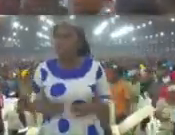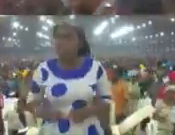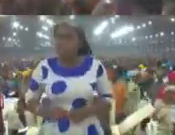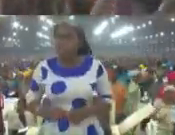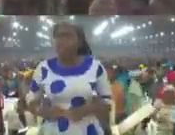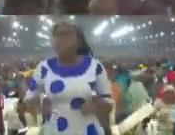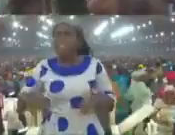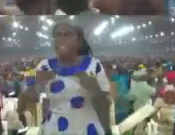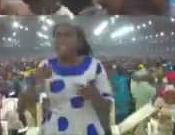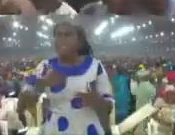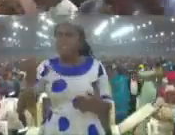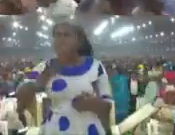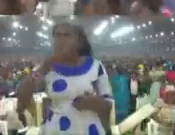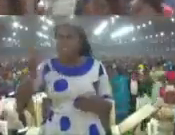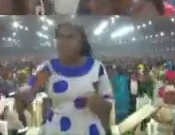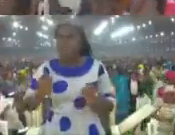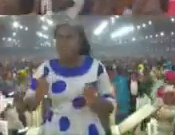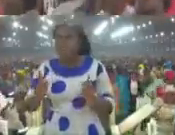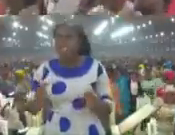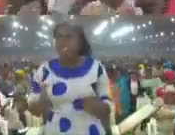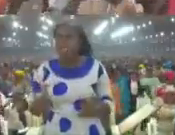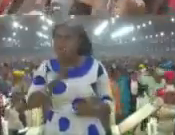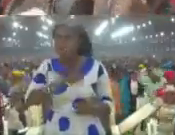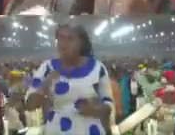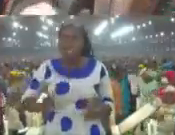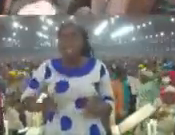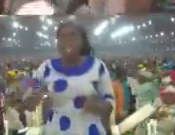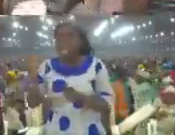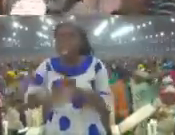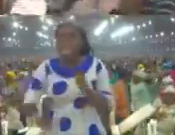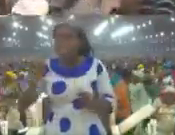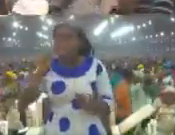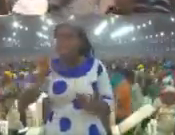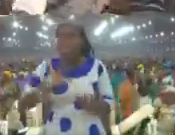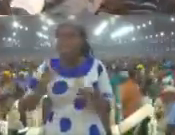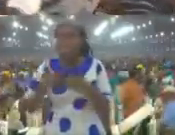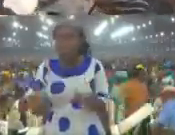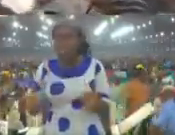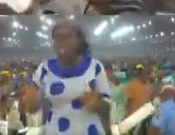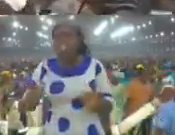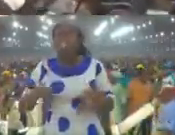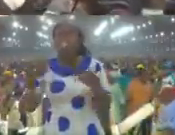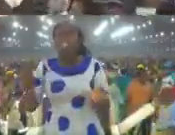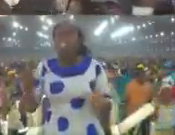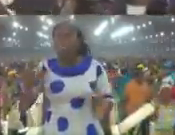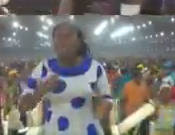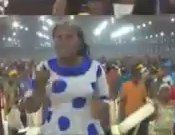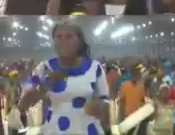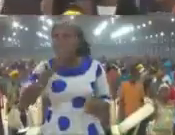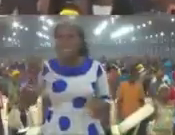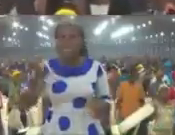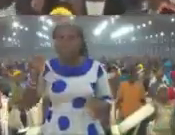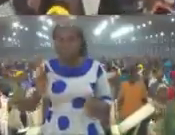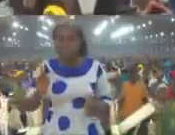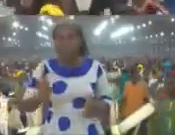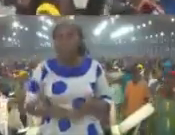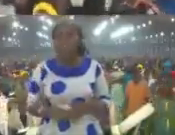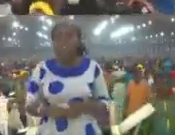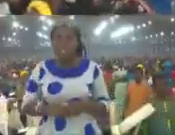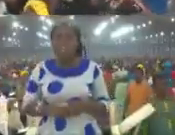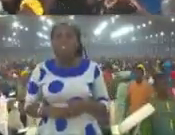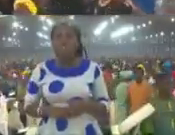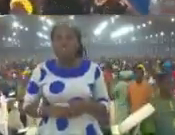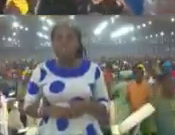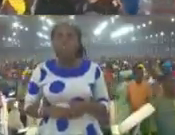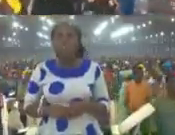Give me a better opportunity, O Lord. For everyone I've lost, give me something more glorious, more